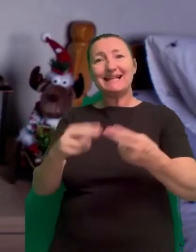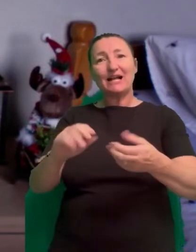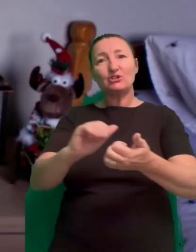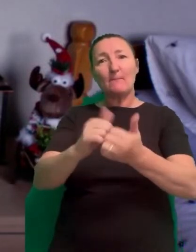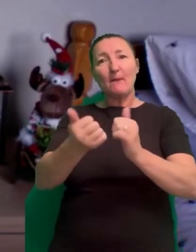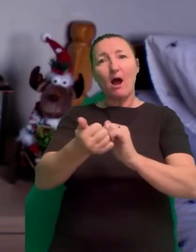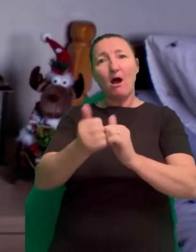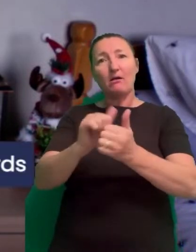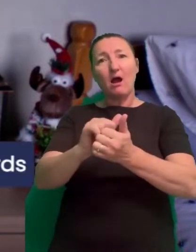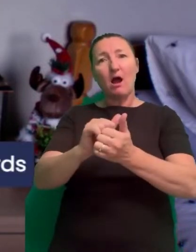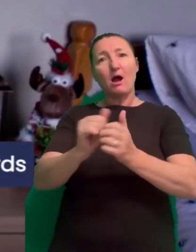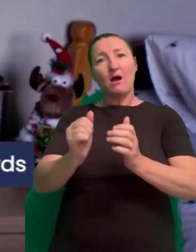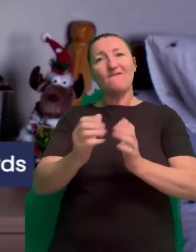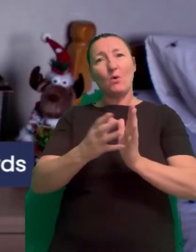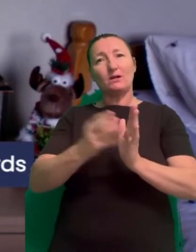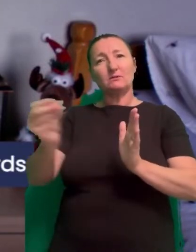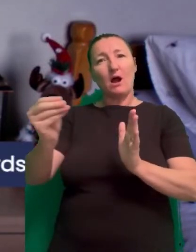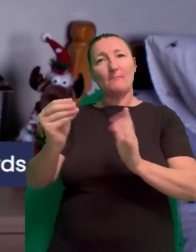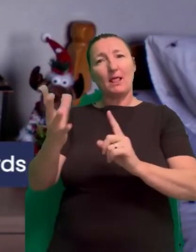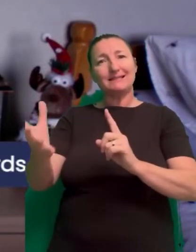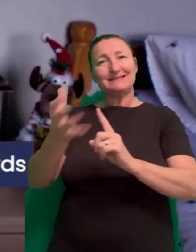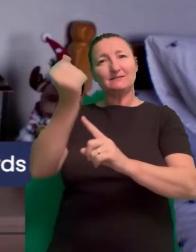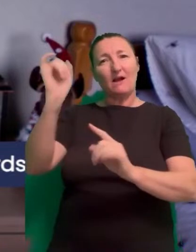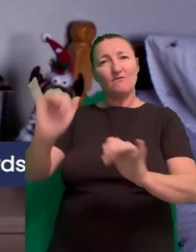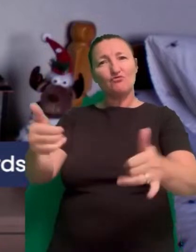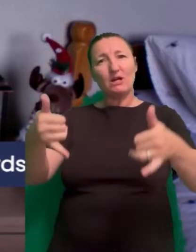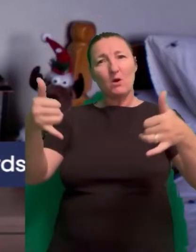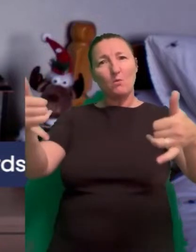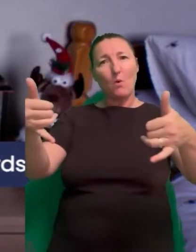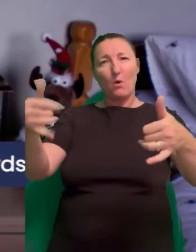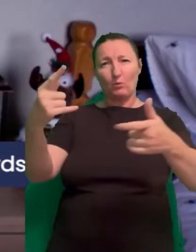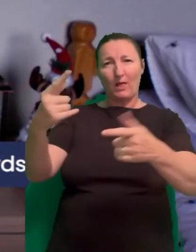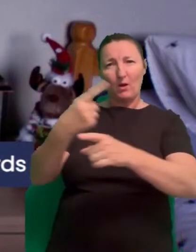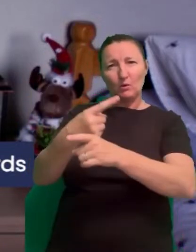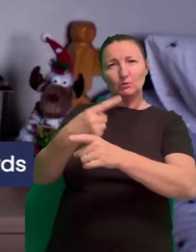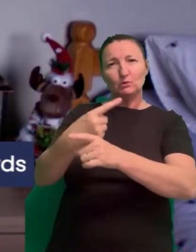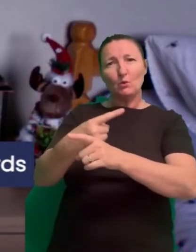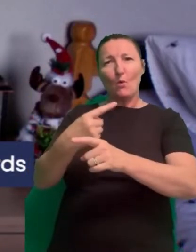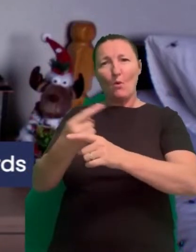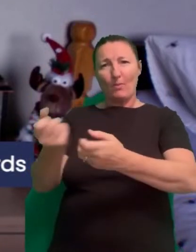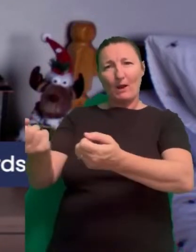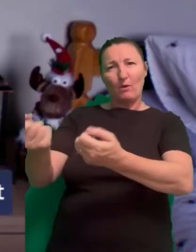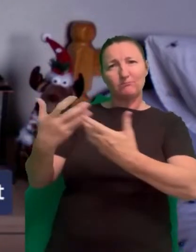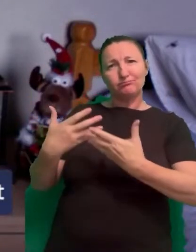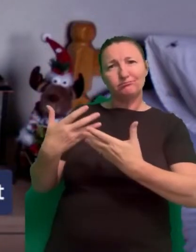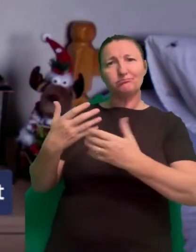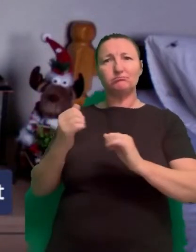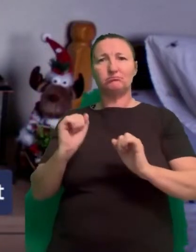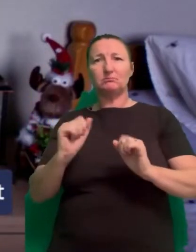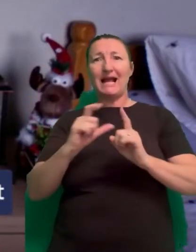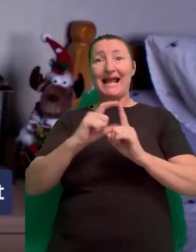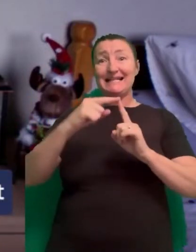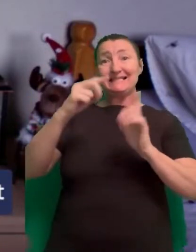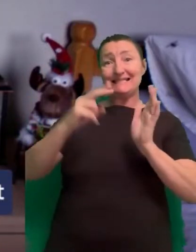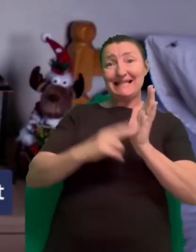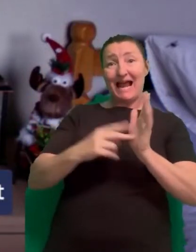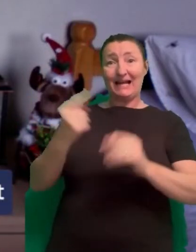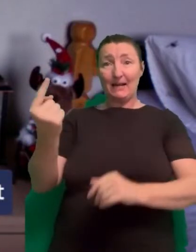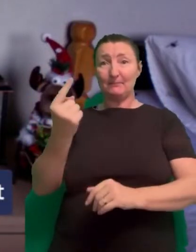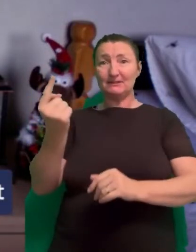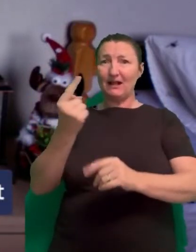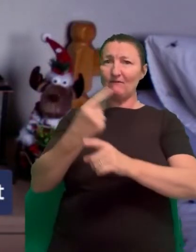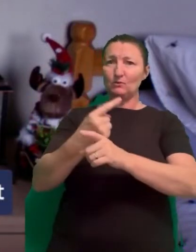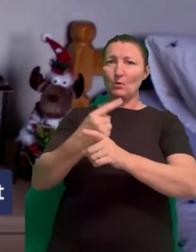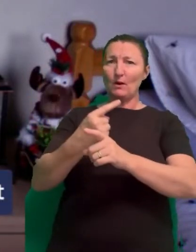from some of our international partners, such as the Discovery Awards, where you will hear from